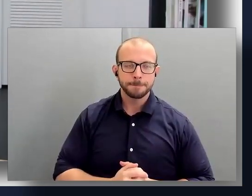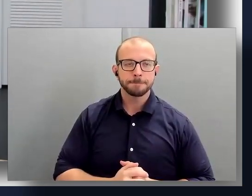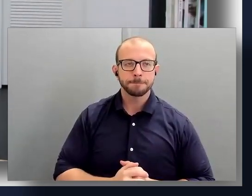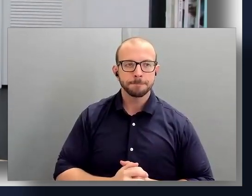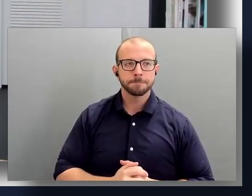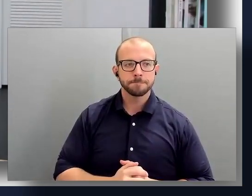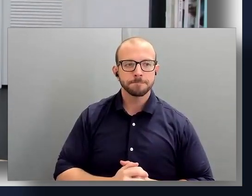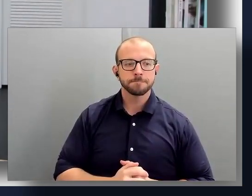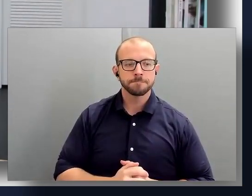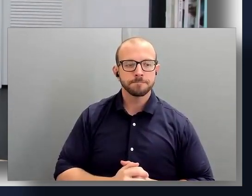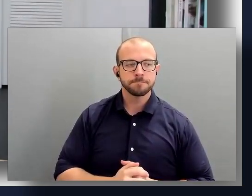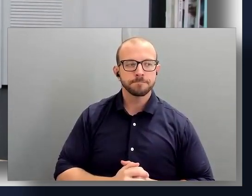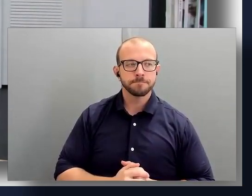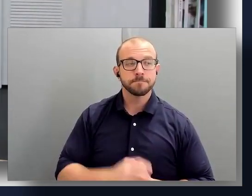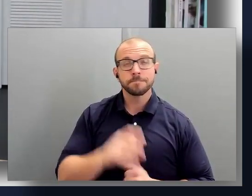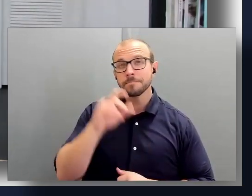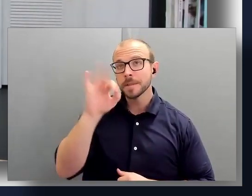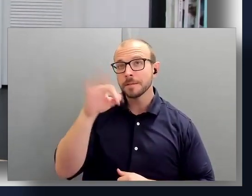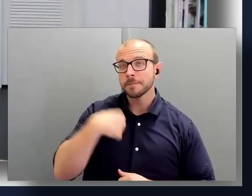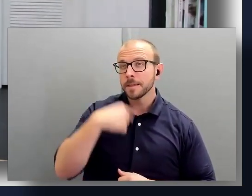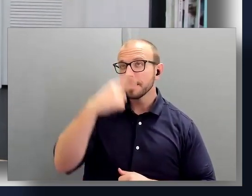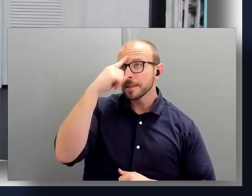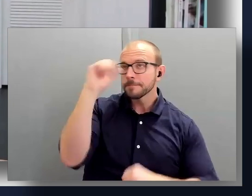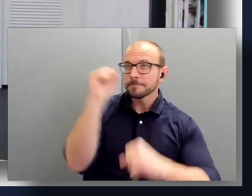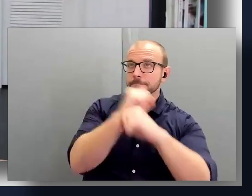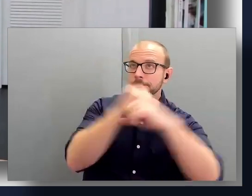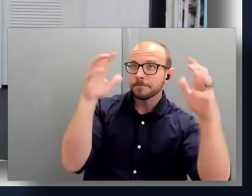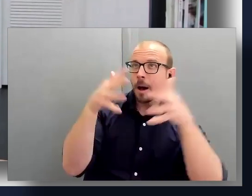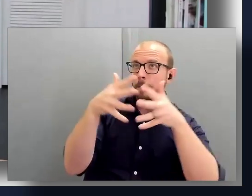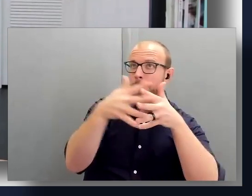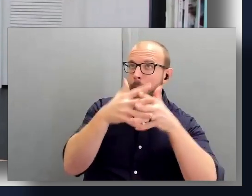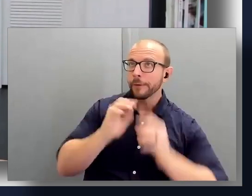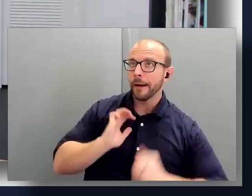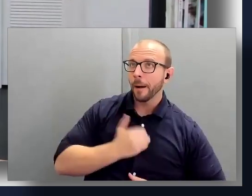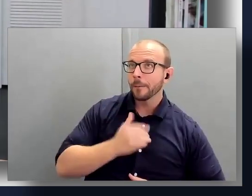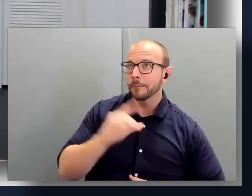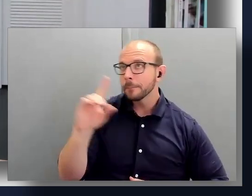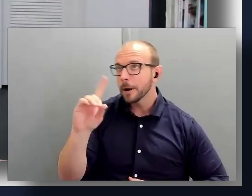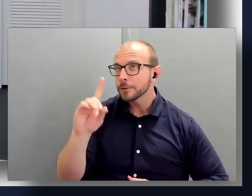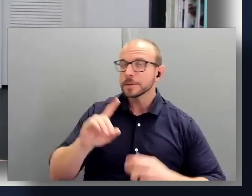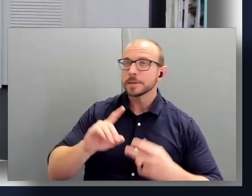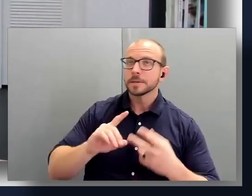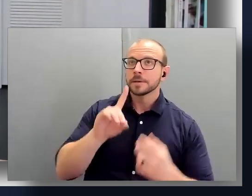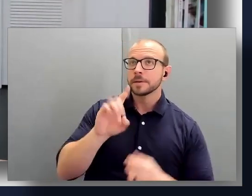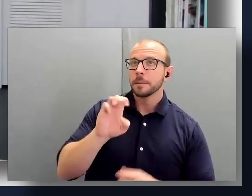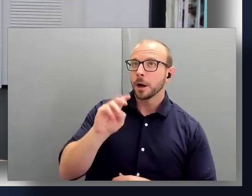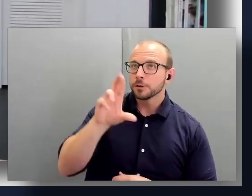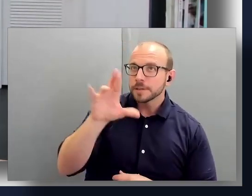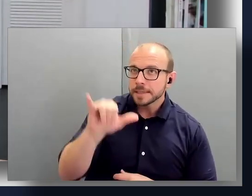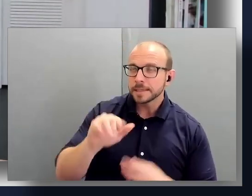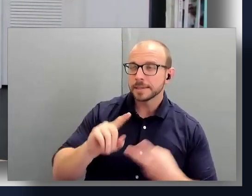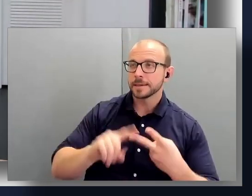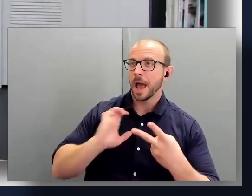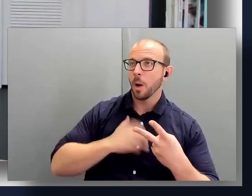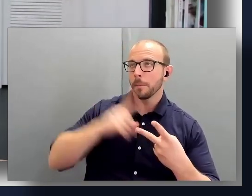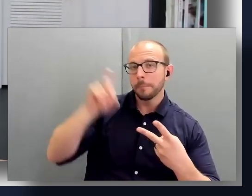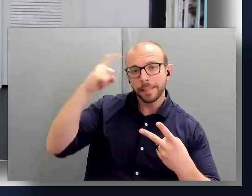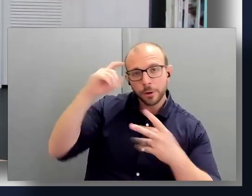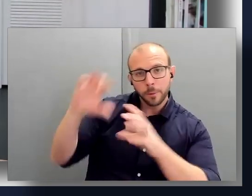So if I think about America's democracy, if I think about America's political parties,